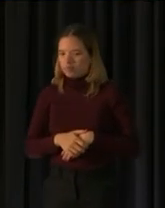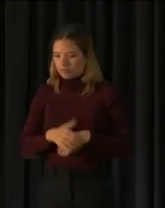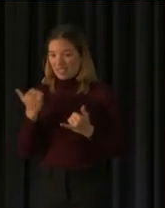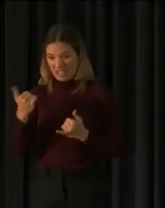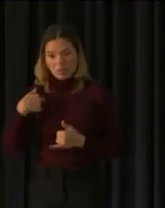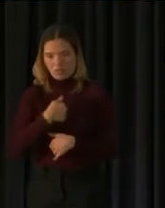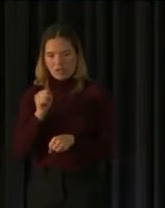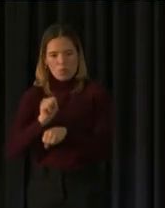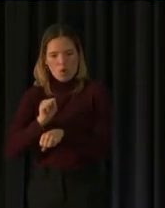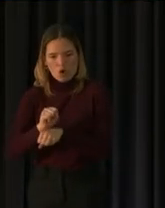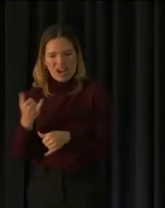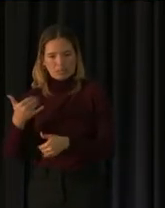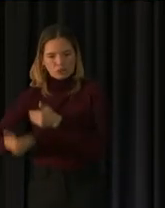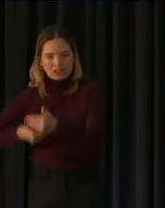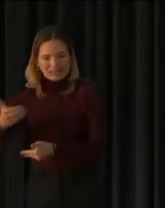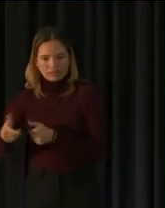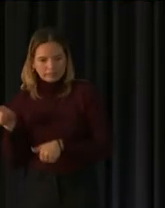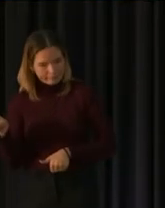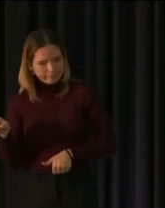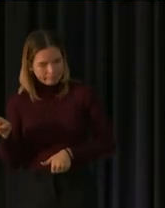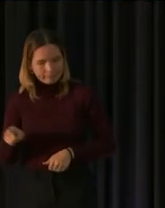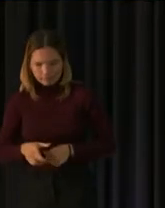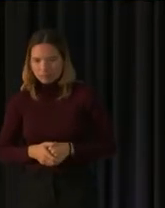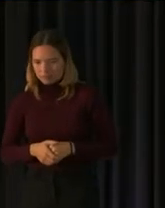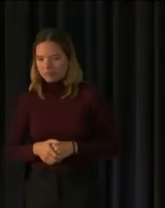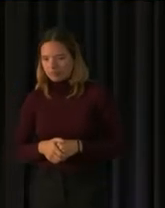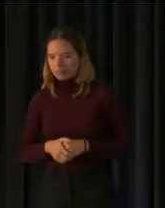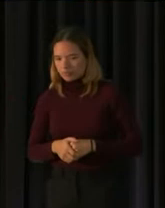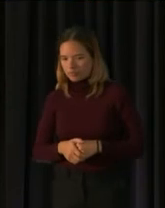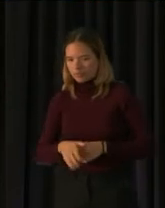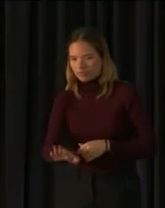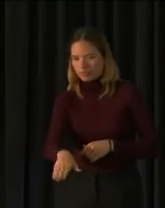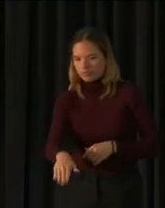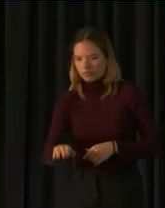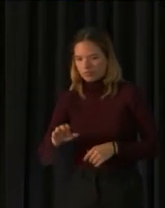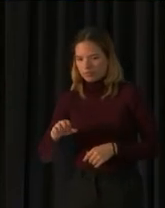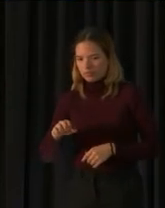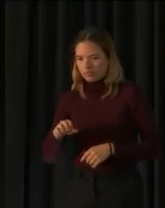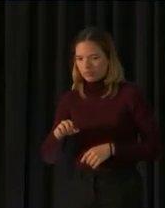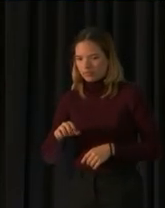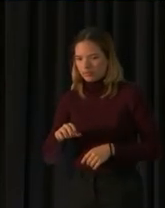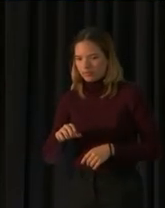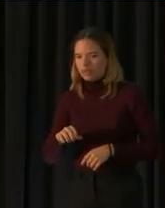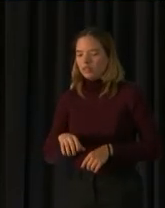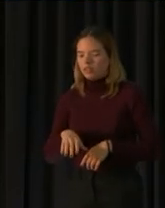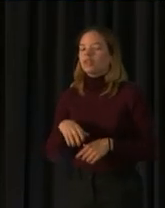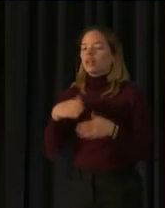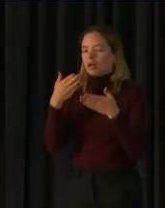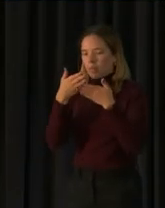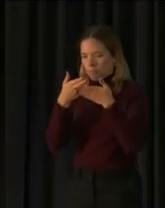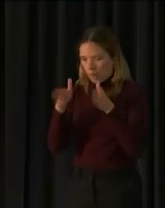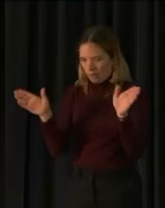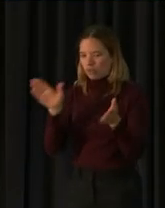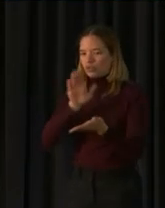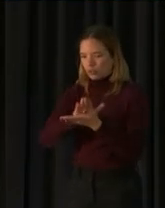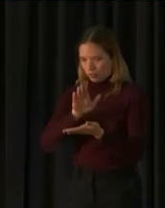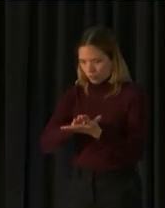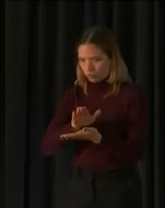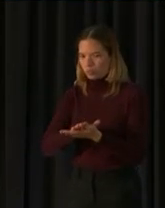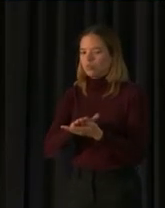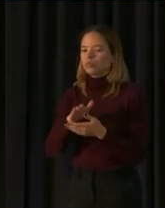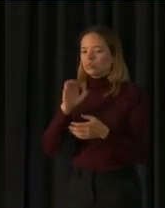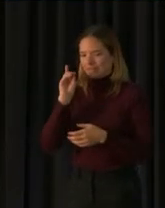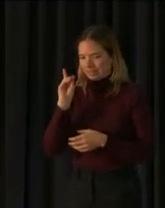And DCPS also invested funds as part of this overall effort to install outdoor Wi-Fi at remaining schools that did not have